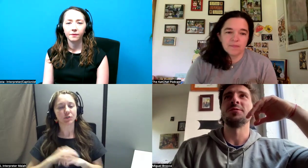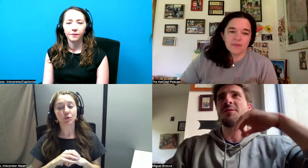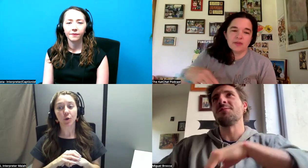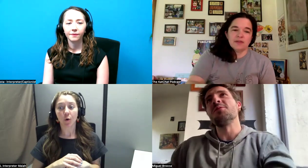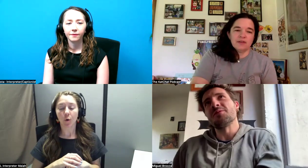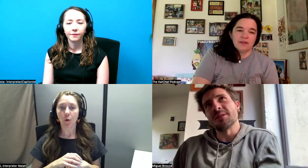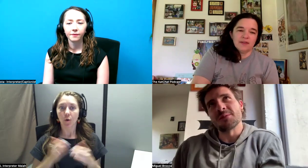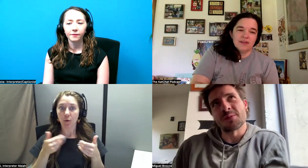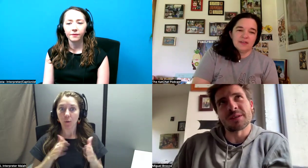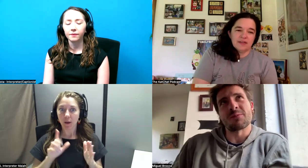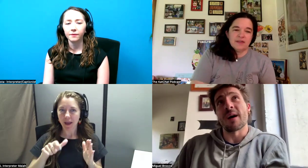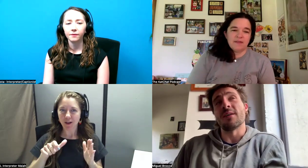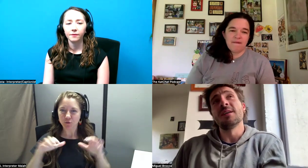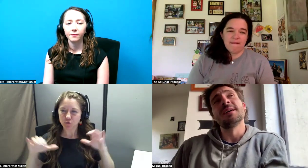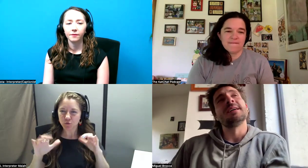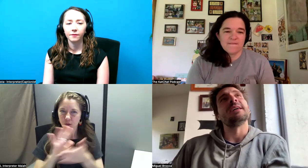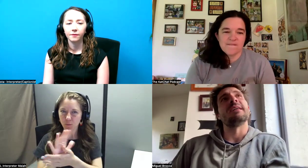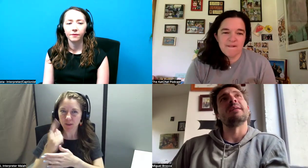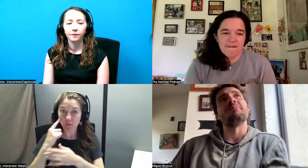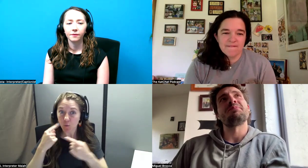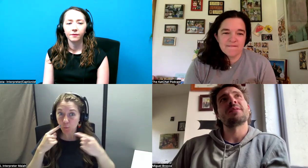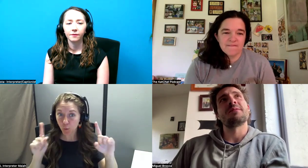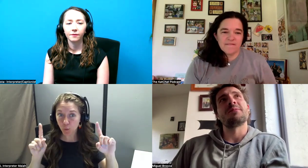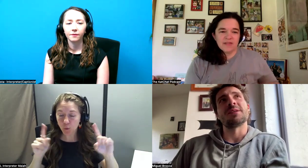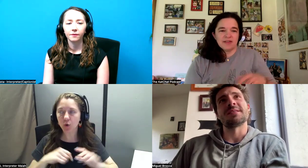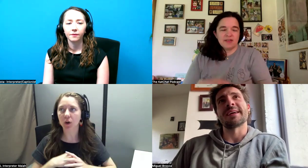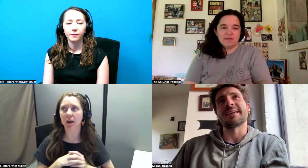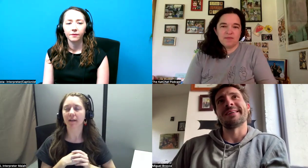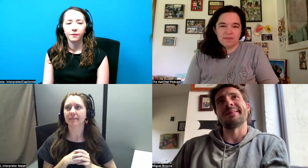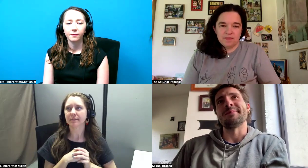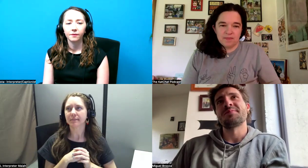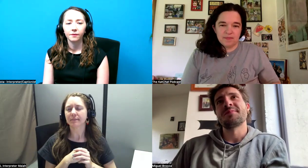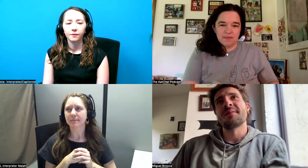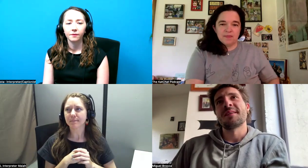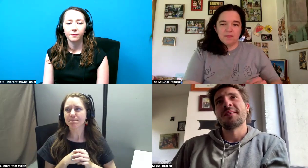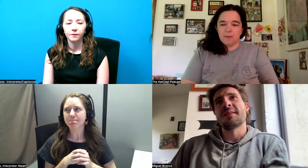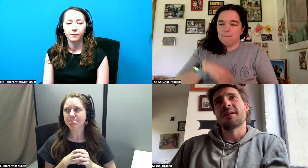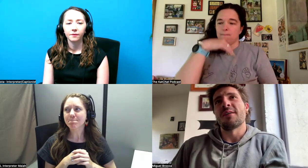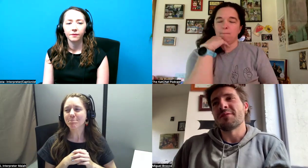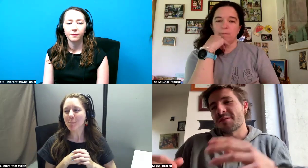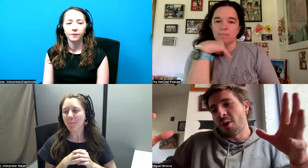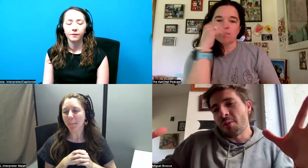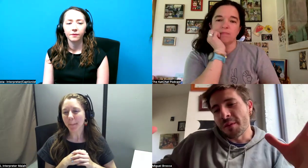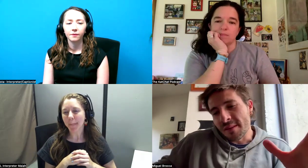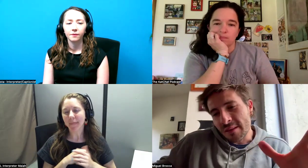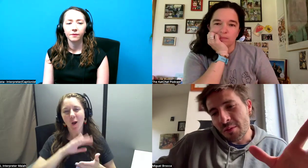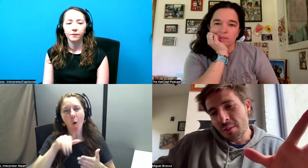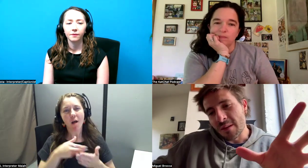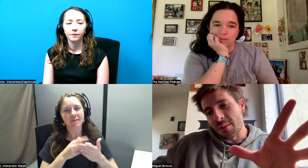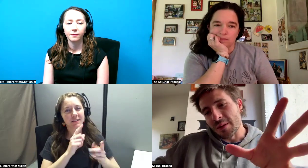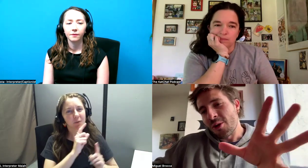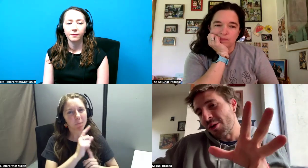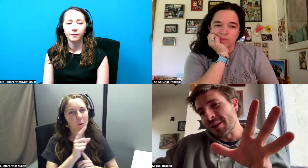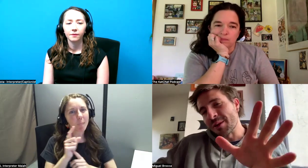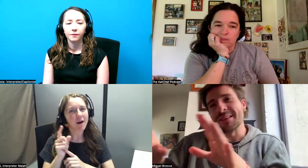to do this movie for it to work well um, was like. Of these moments that could be